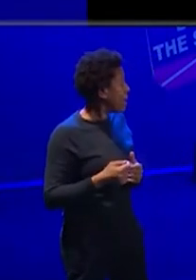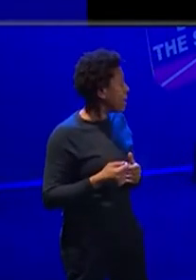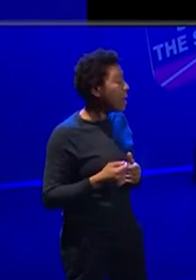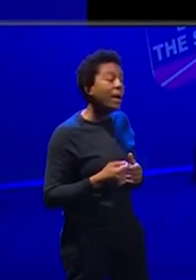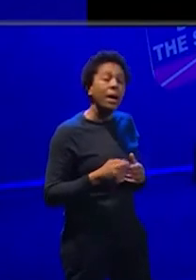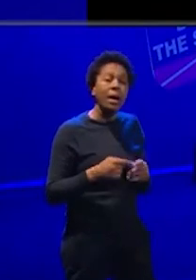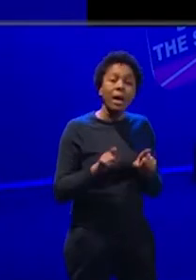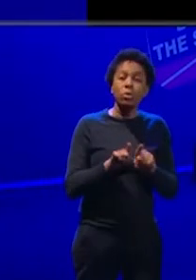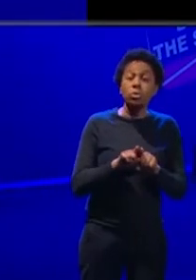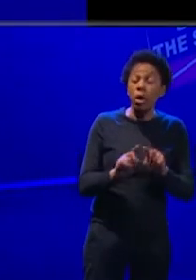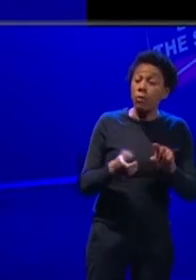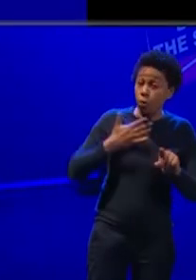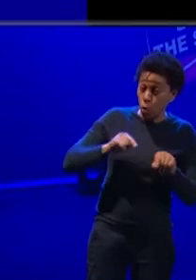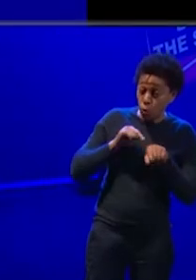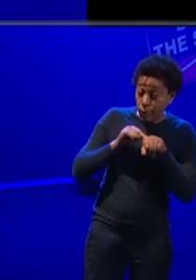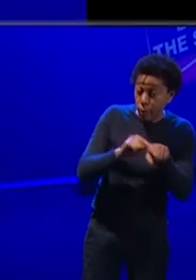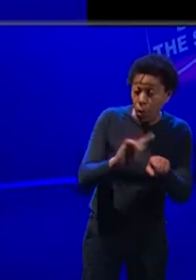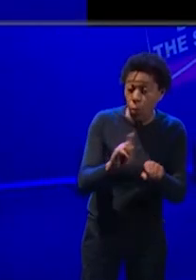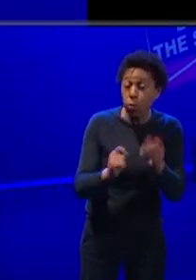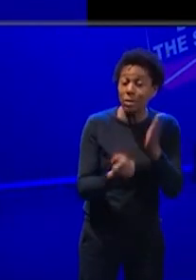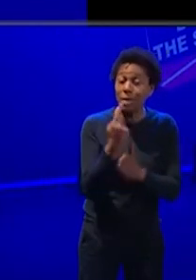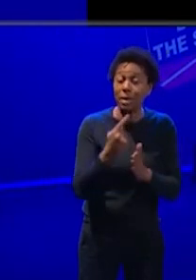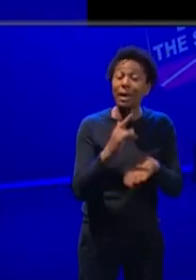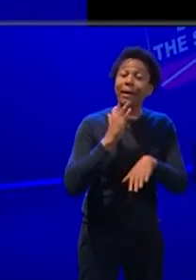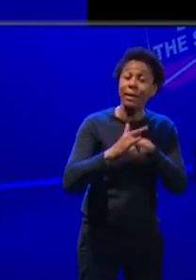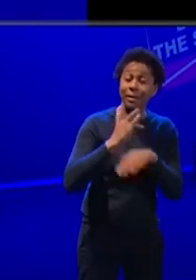TheatreCraft to keep up to date with careers and offstage in theatre.